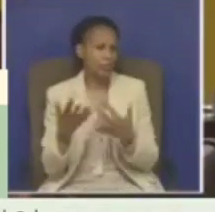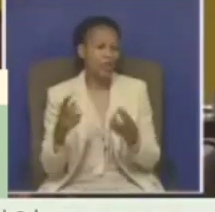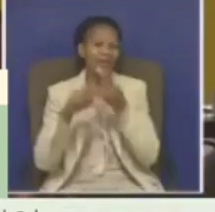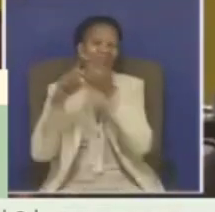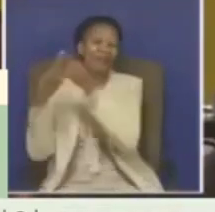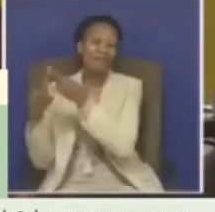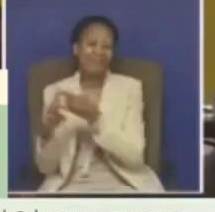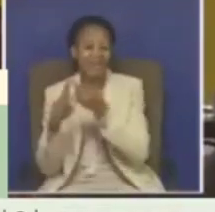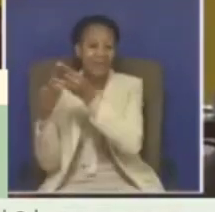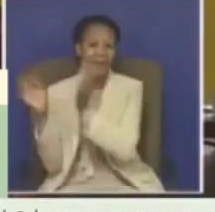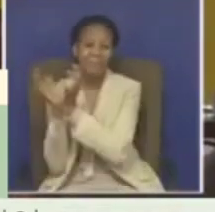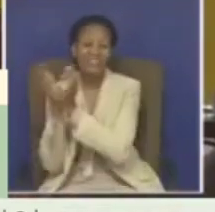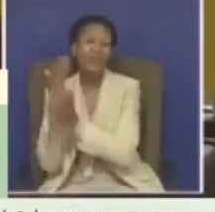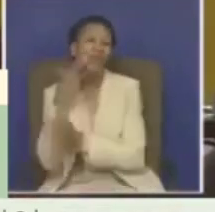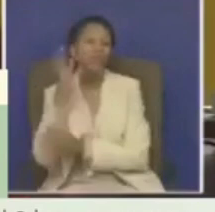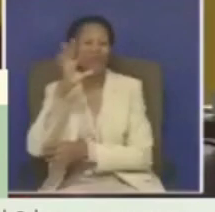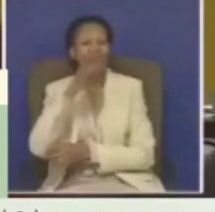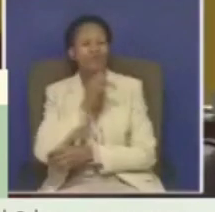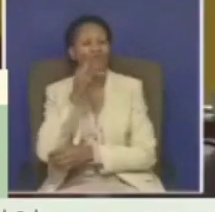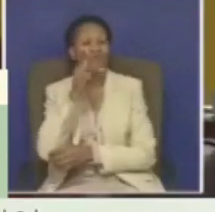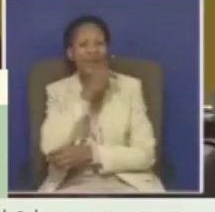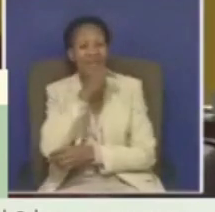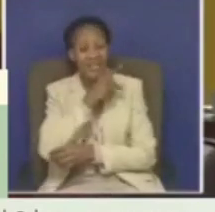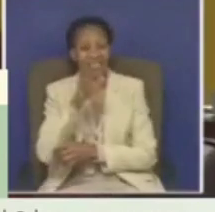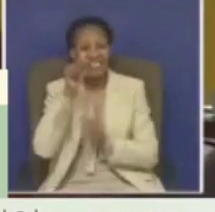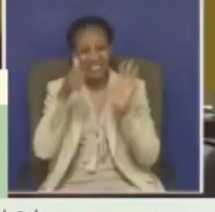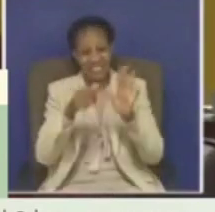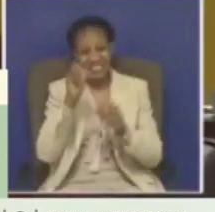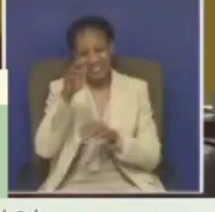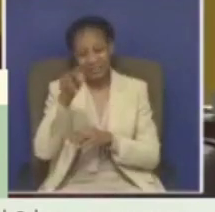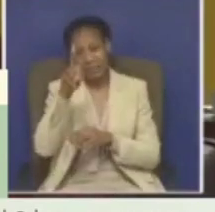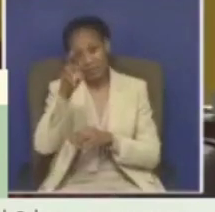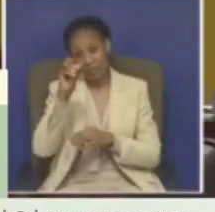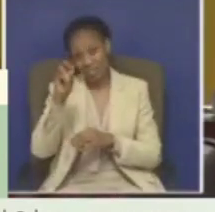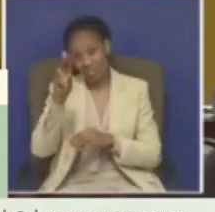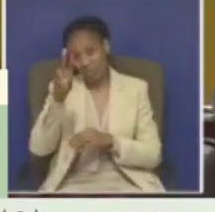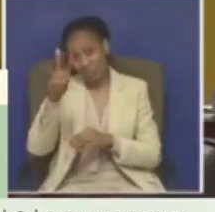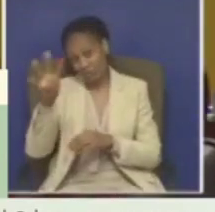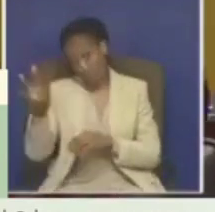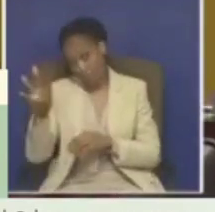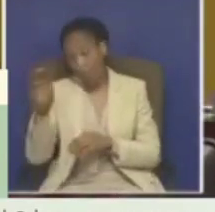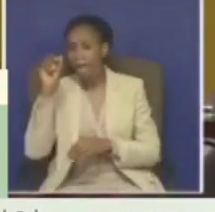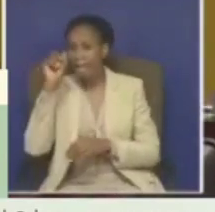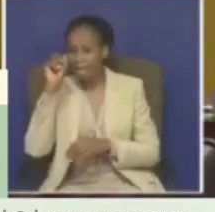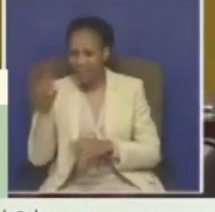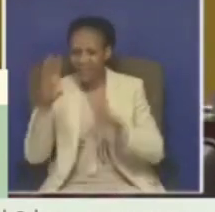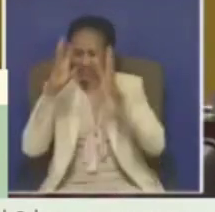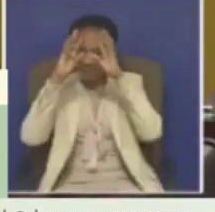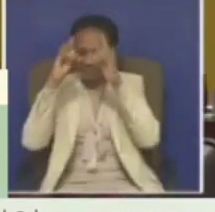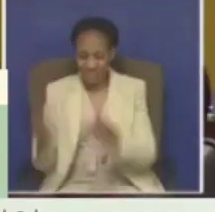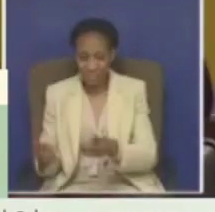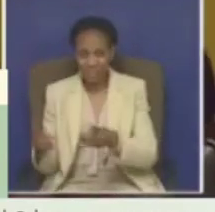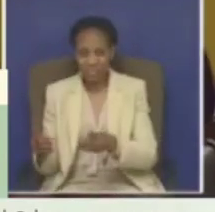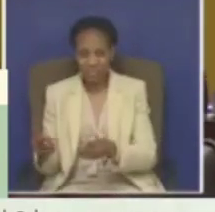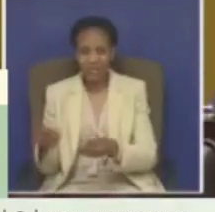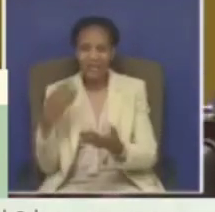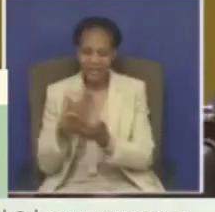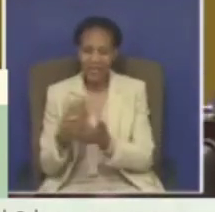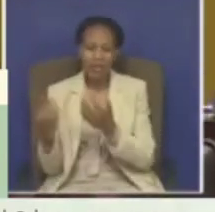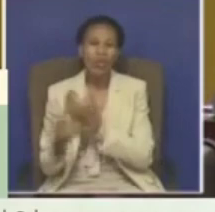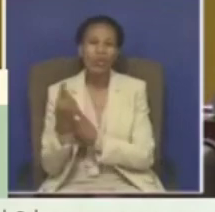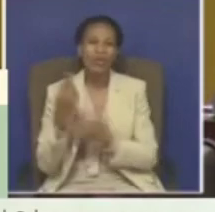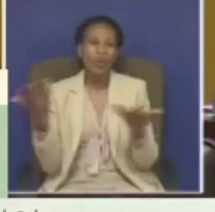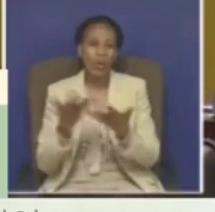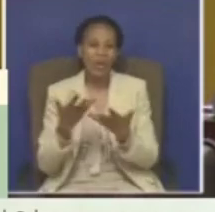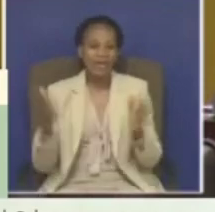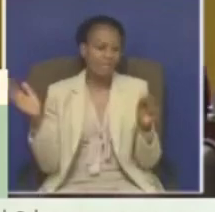mini plenary on Friday, the 6th of September 2024, but that the decision thereon can only be taken in the